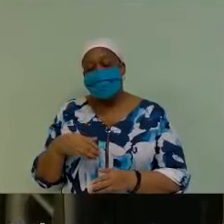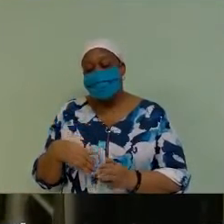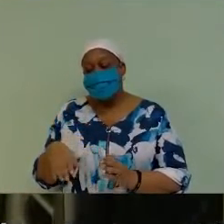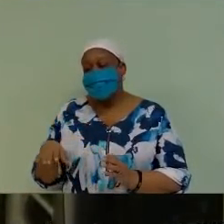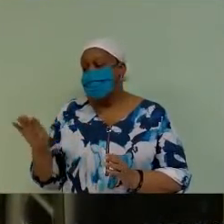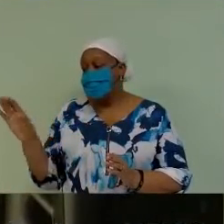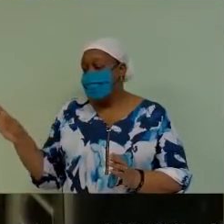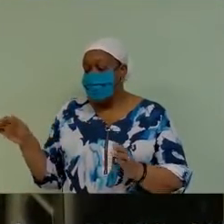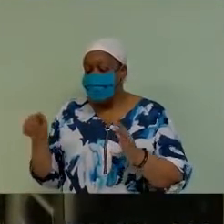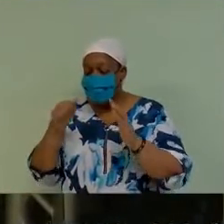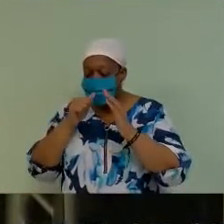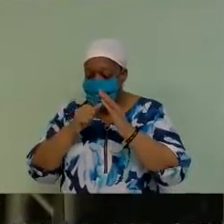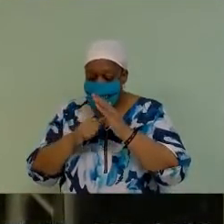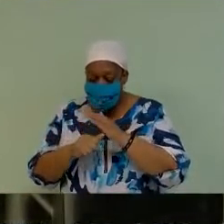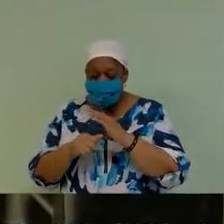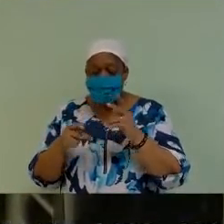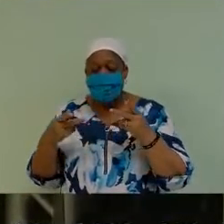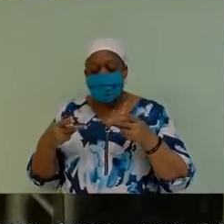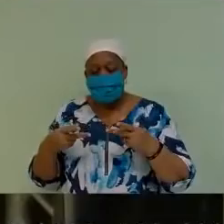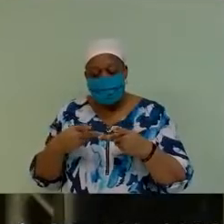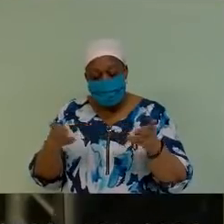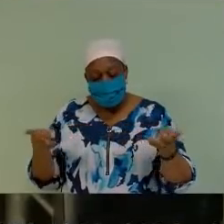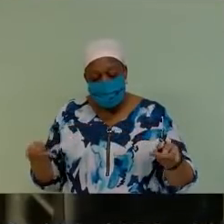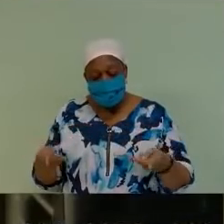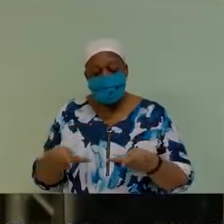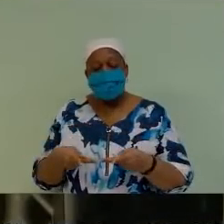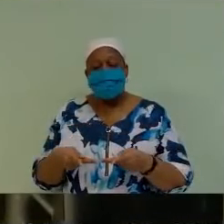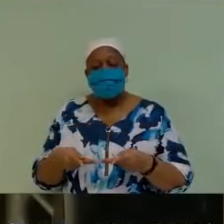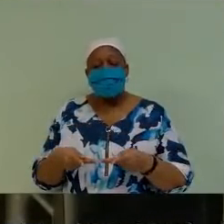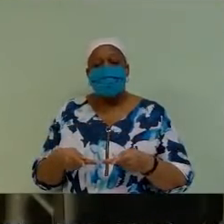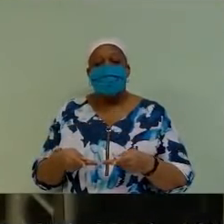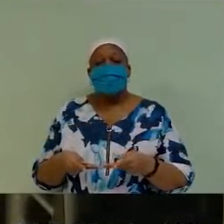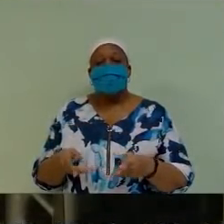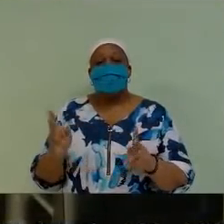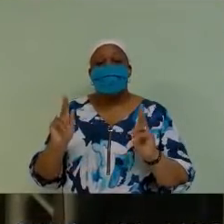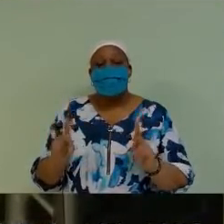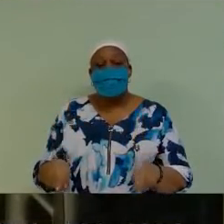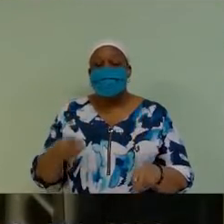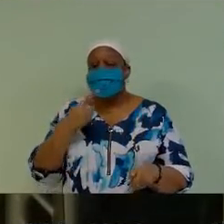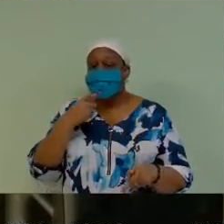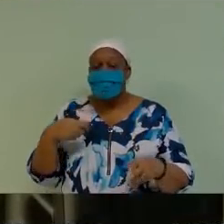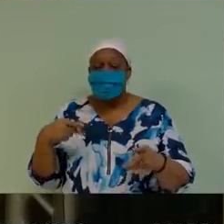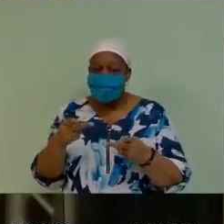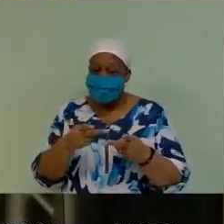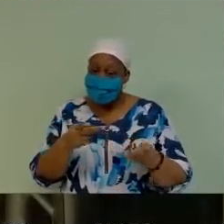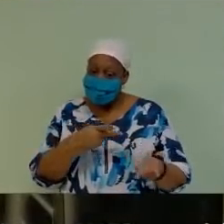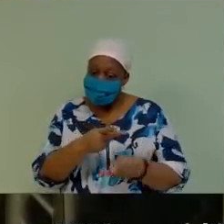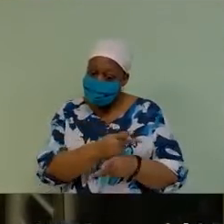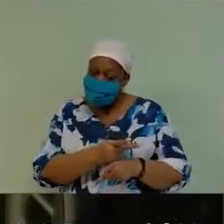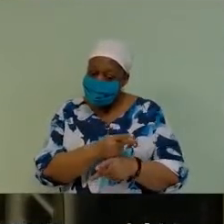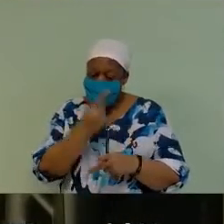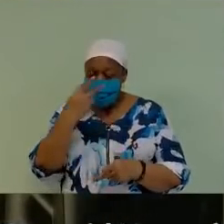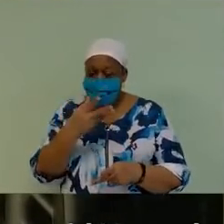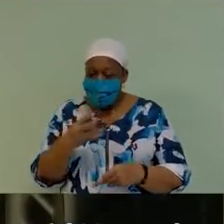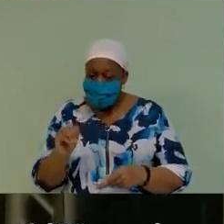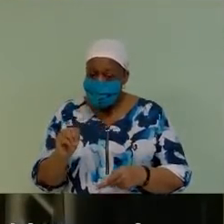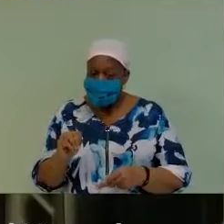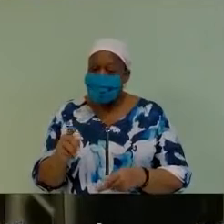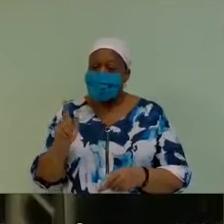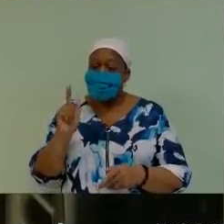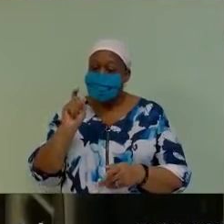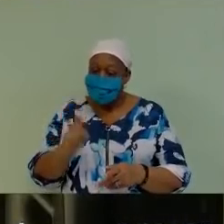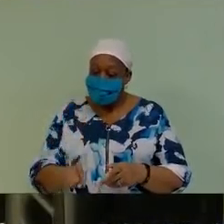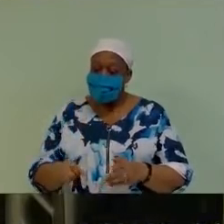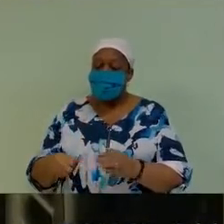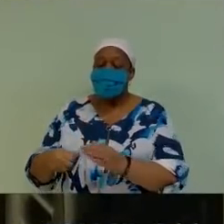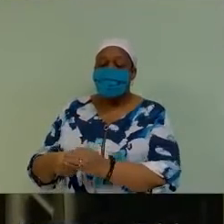a private setting, and their contacts should be quarantined. If it is absolutely necessary for a